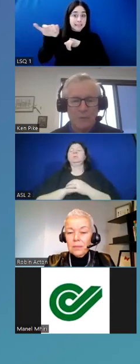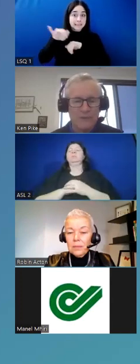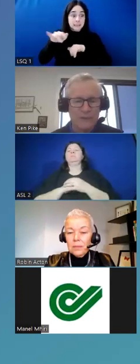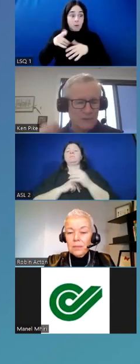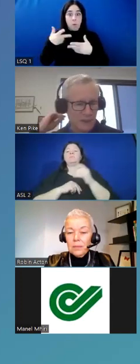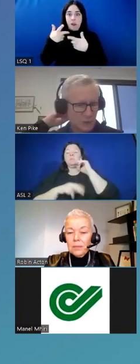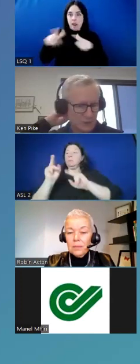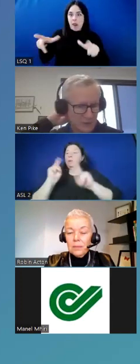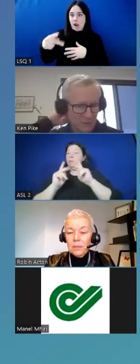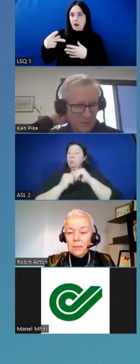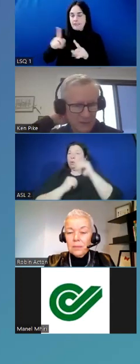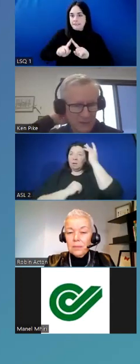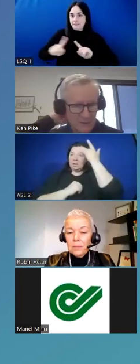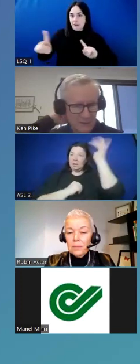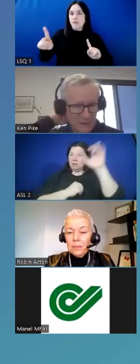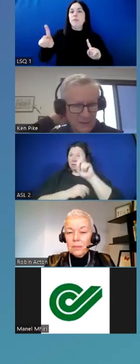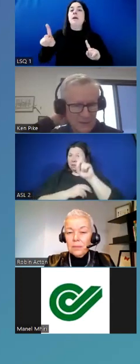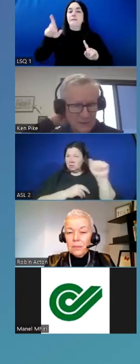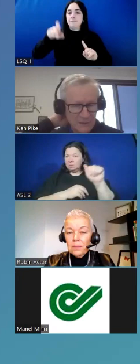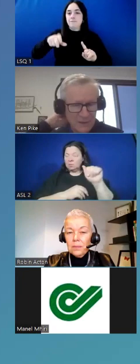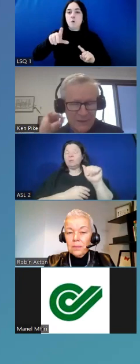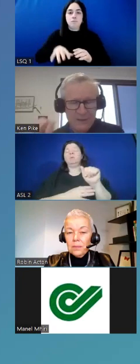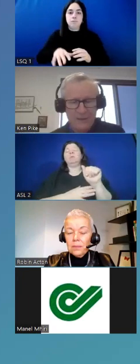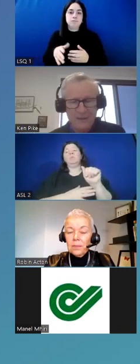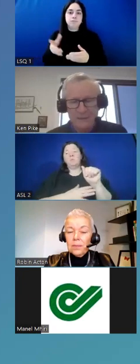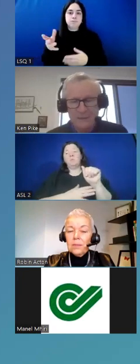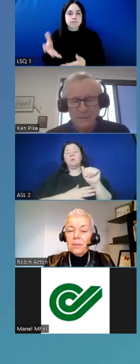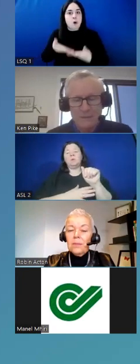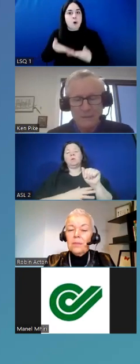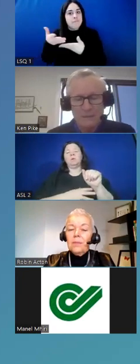For people with an intellectual disability, it's